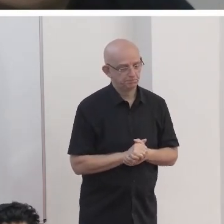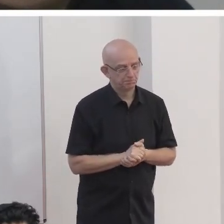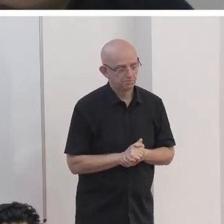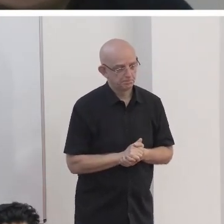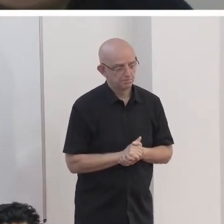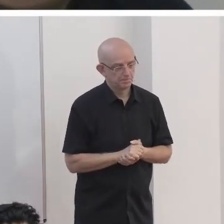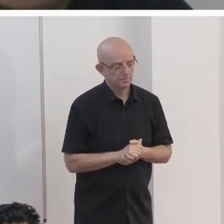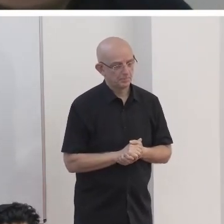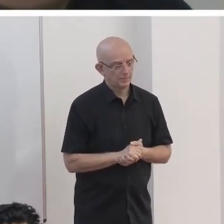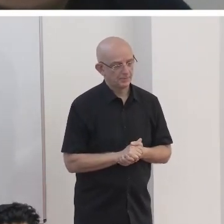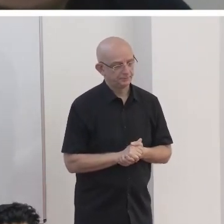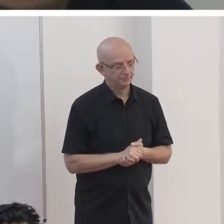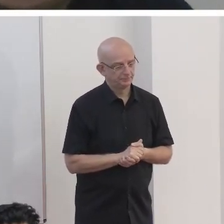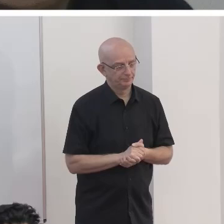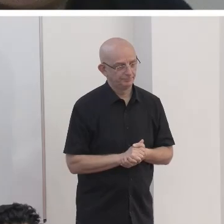not 12.